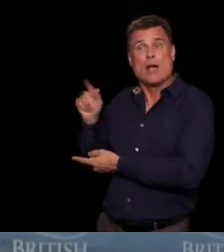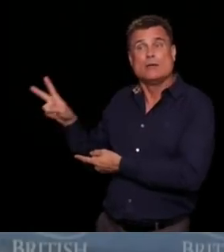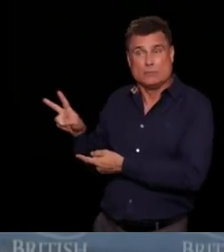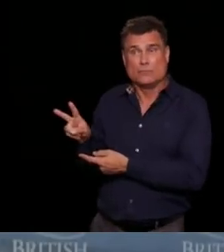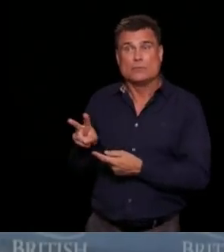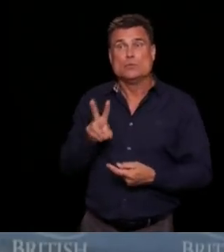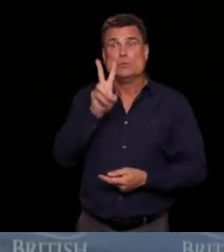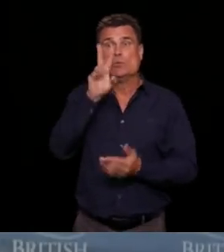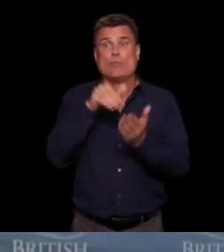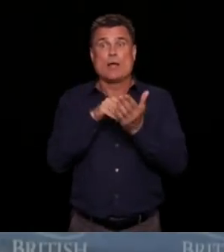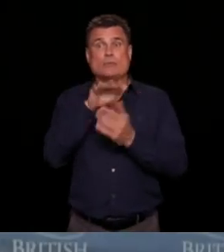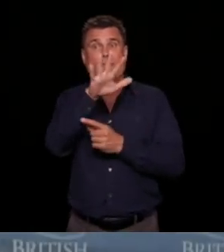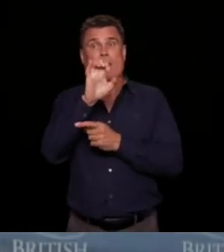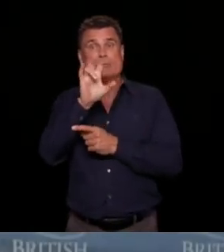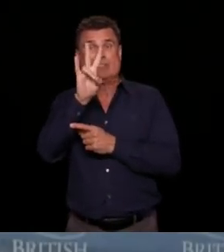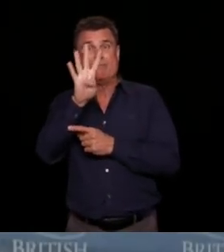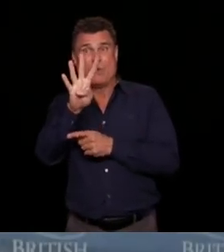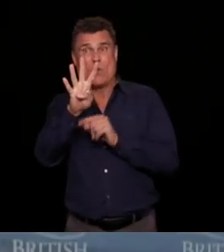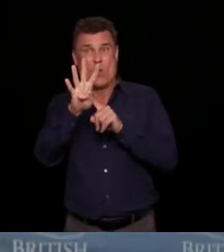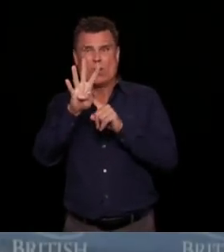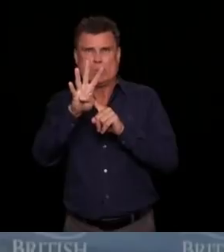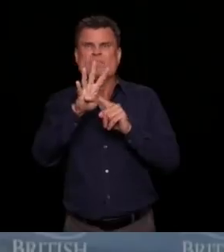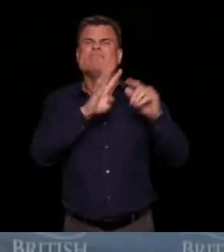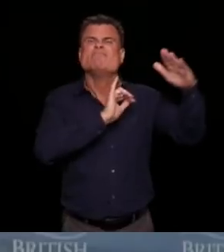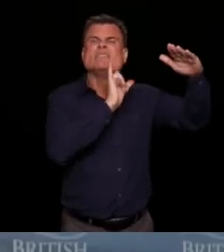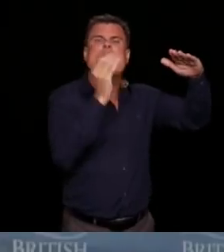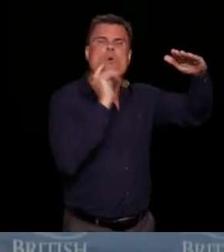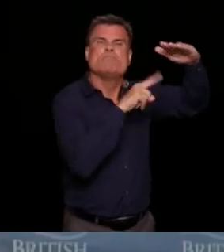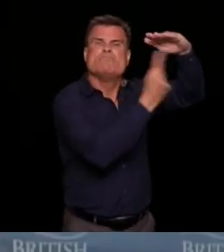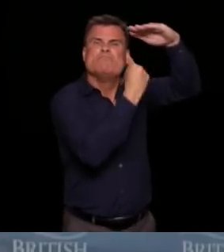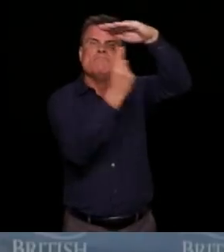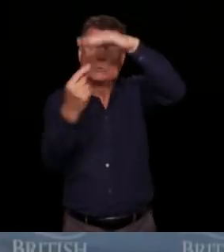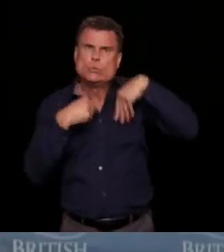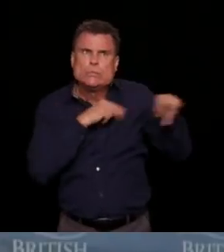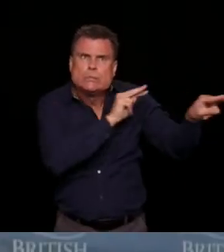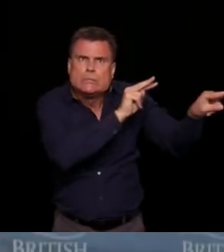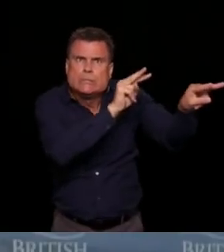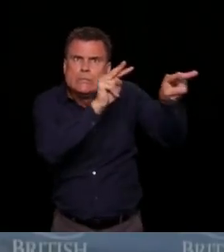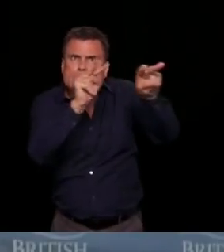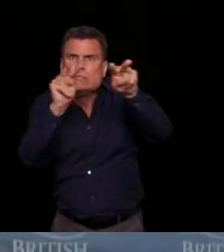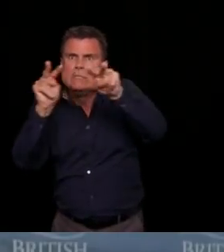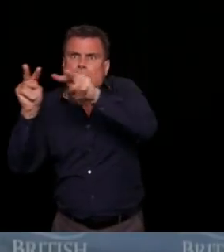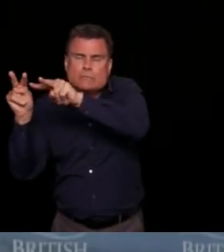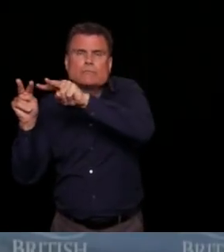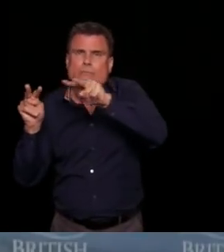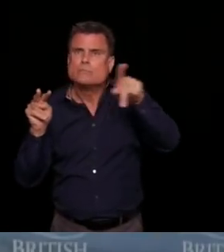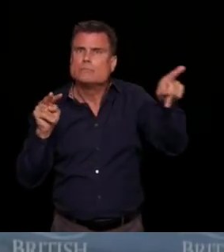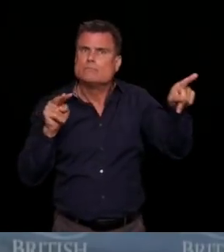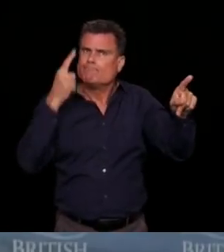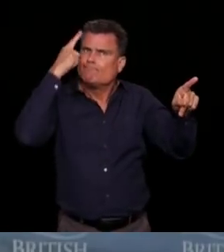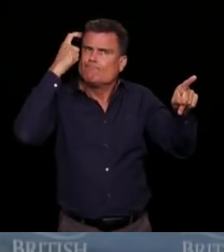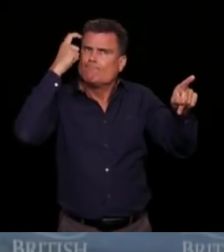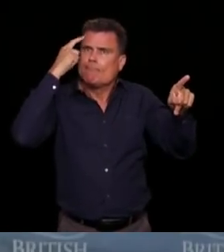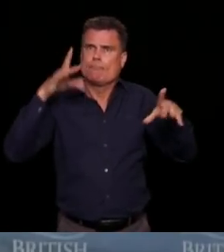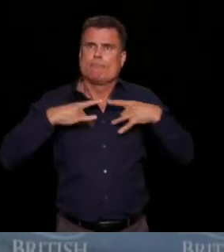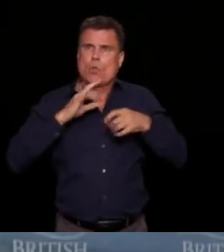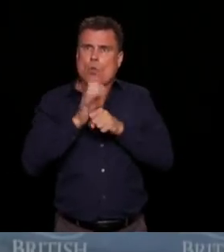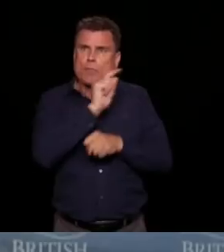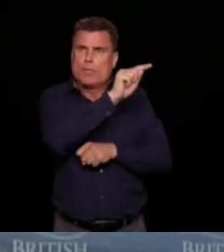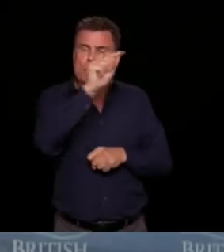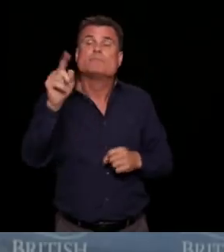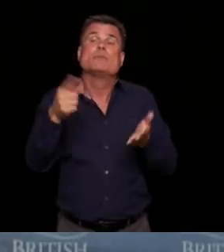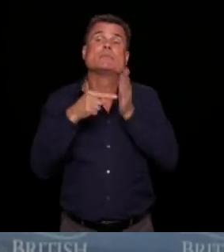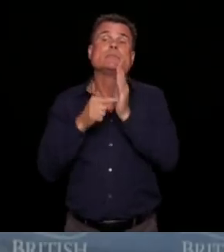and that is an extraordinary engagement by public health staff. The rapid response that public health does in